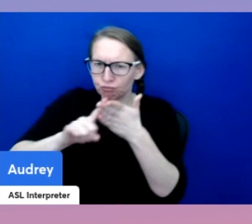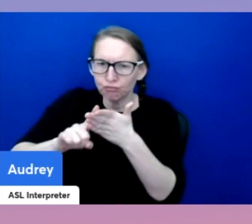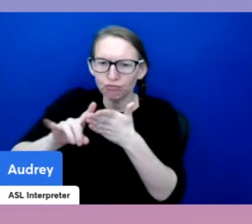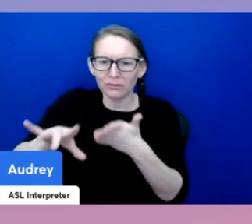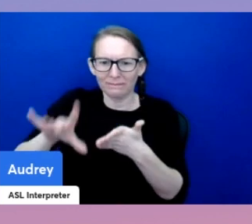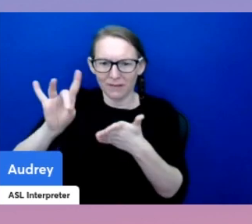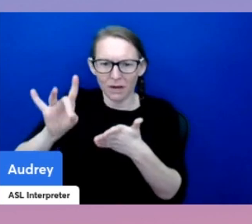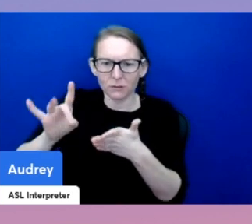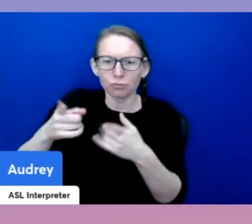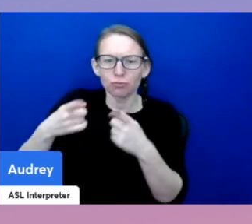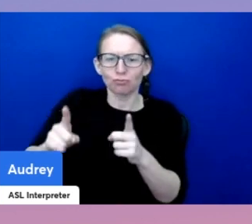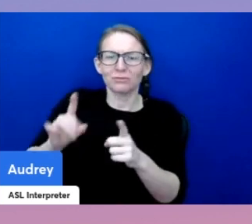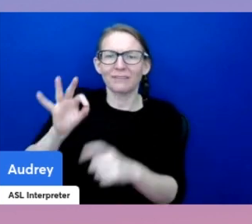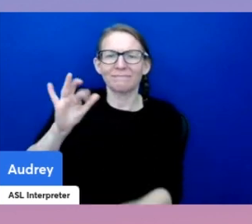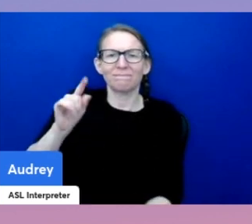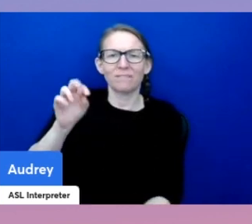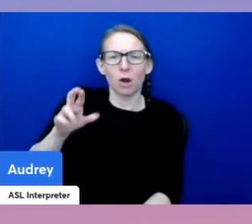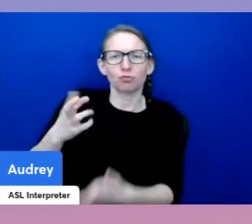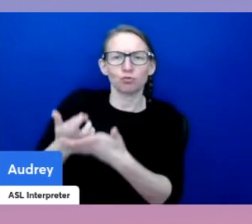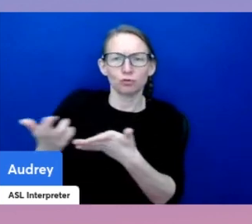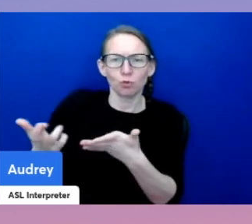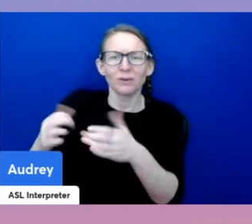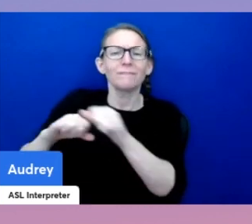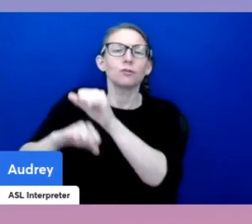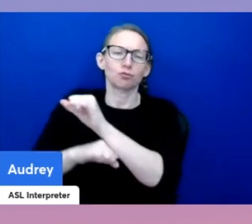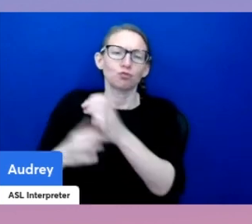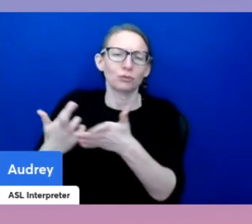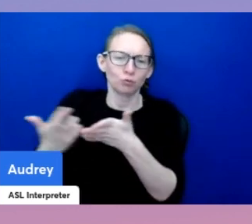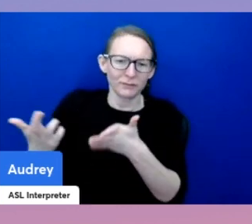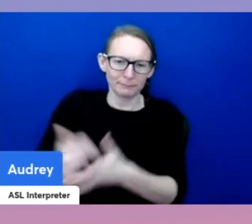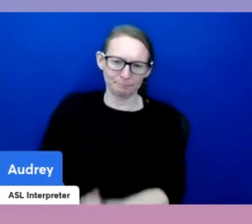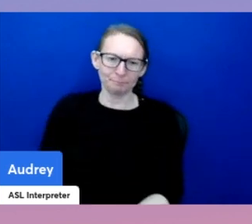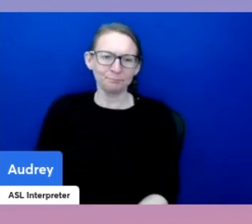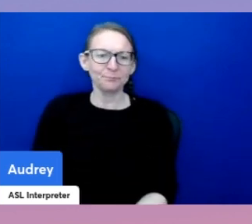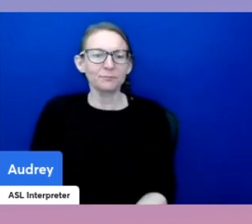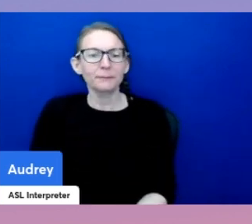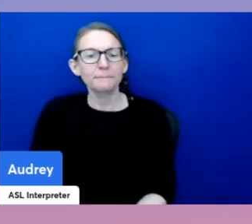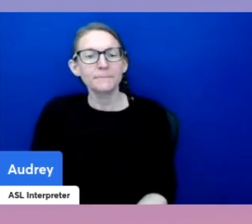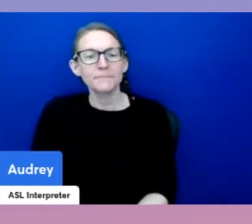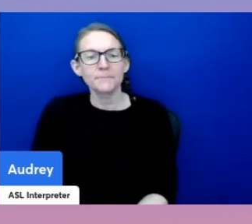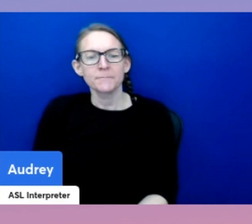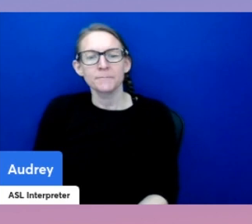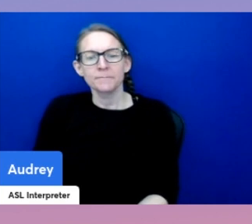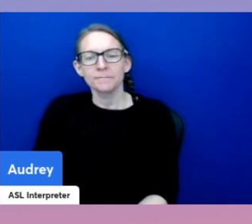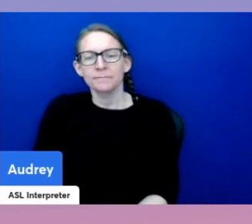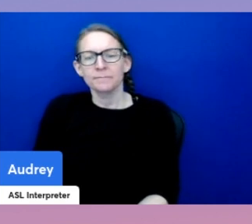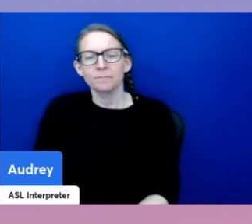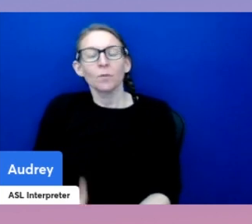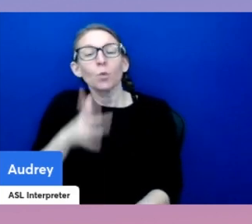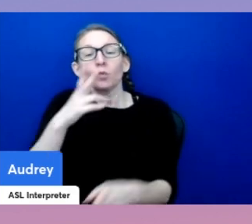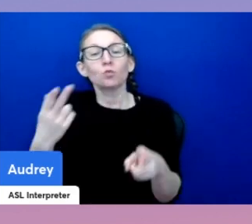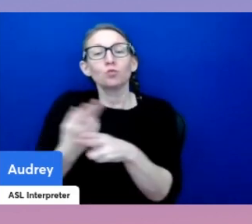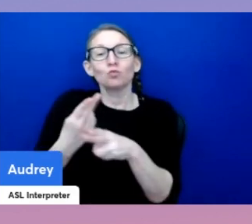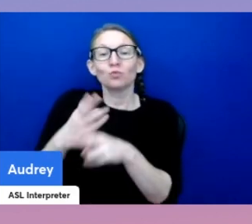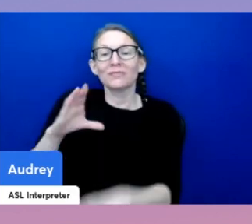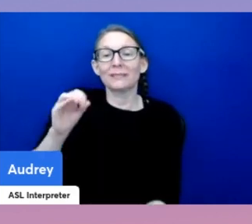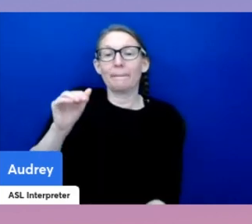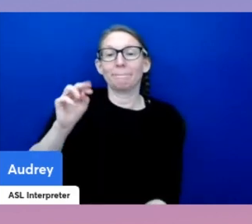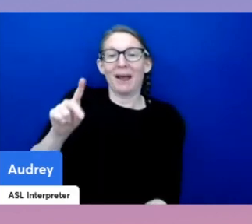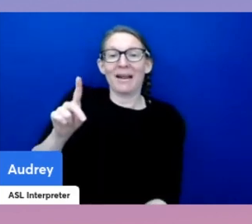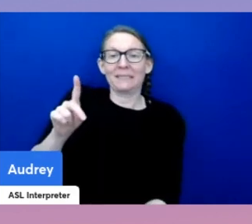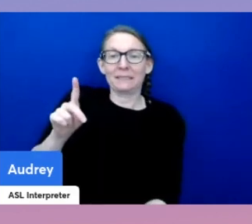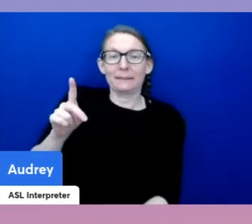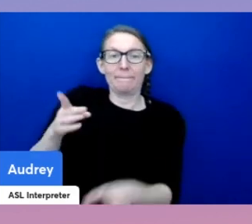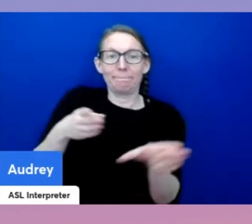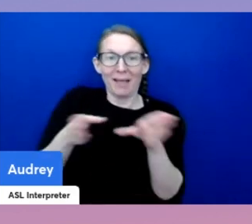Yeah, as mentioned before, we will use command line for unit tests, and we will use command apply for